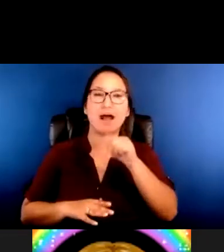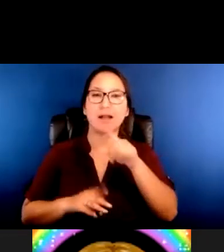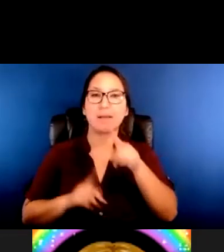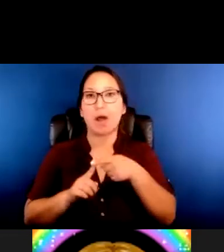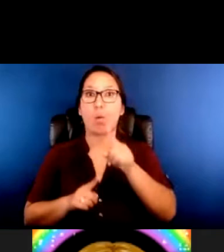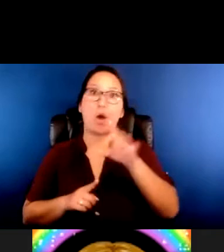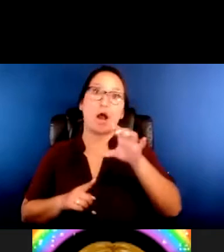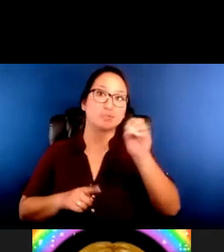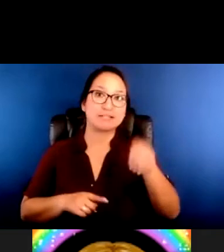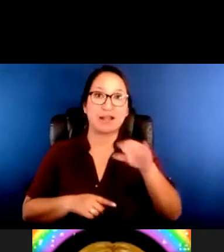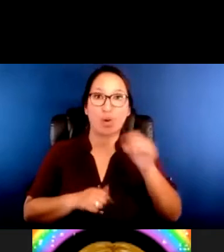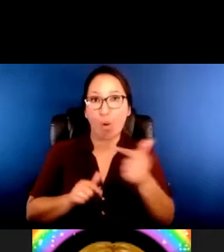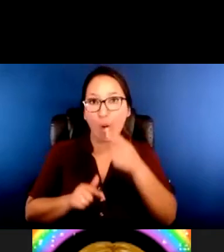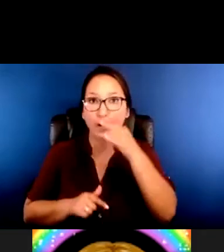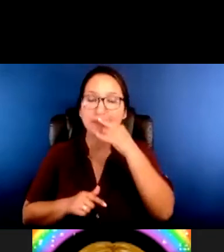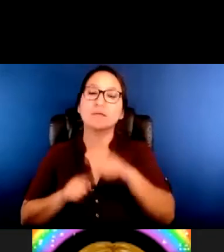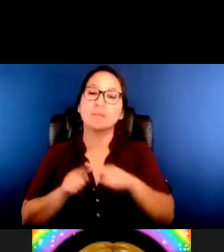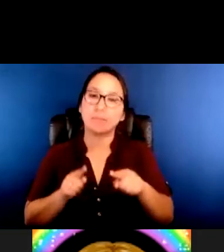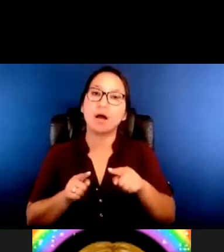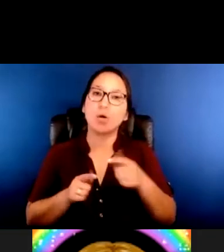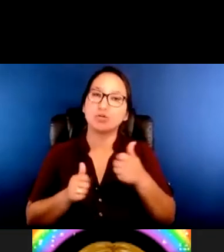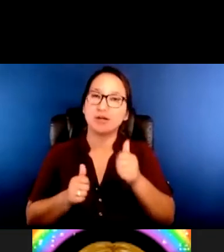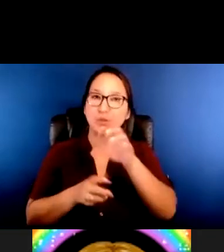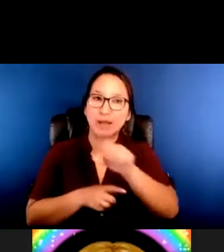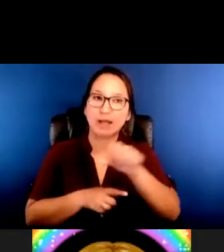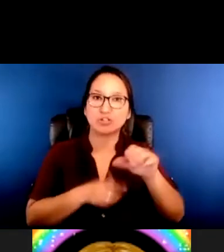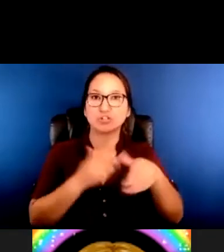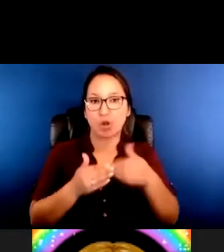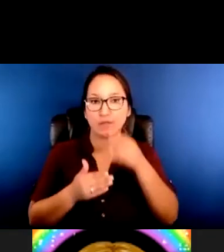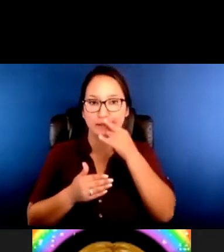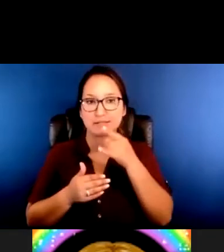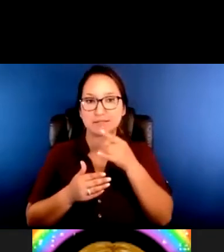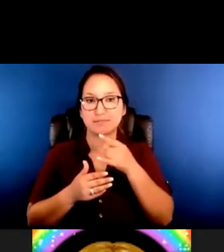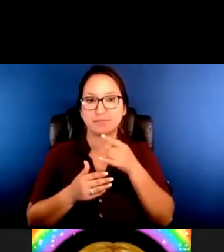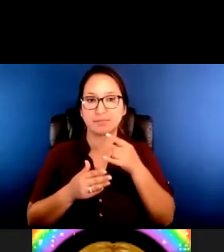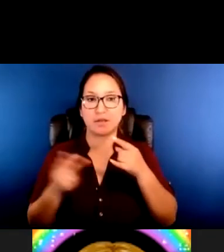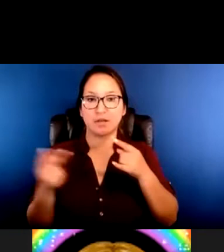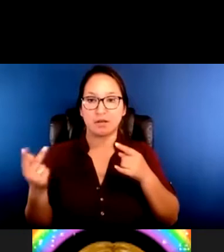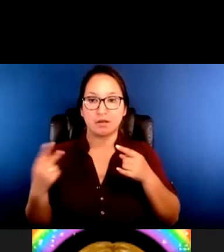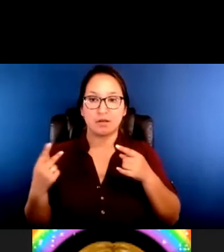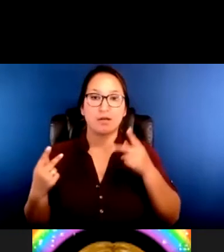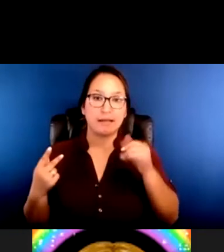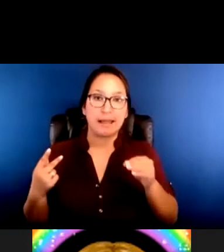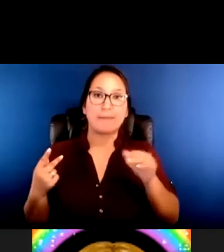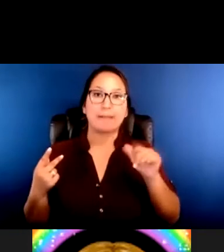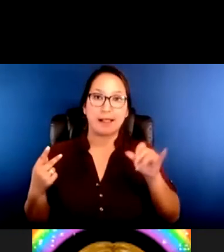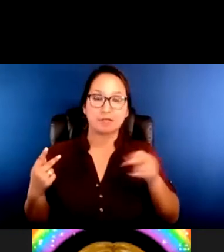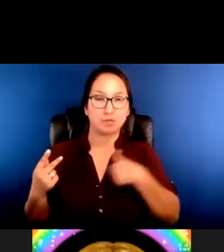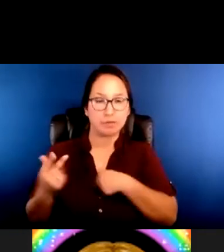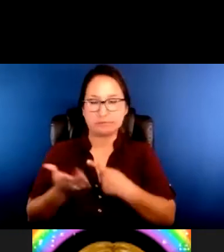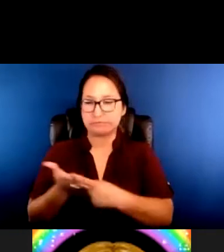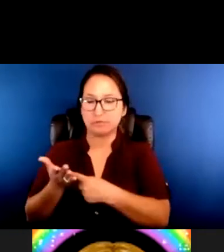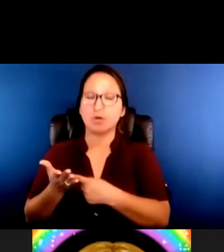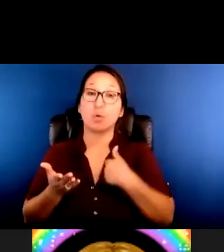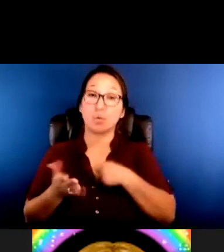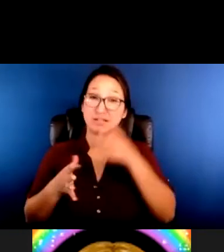every child in the morning. It's a little hard at buses. I know on Kim and Allison, we had a long talk, but we decided that if we can make you